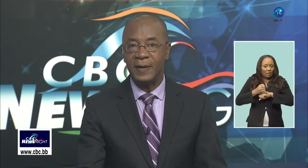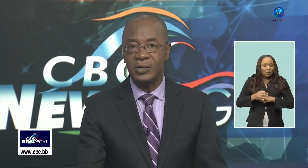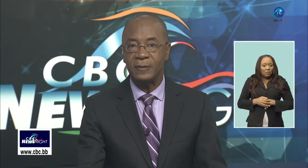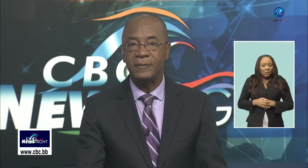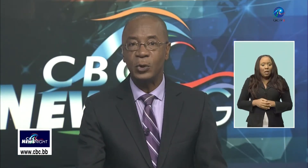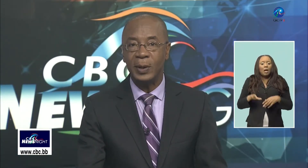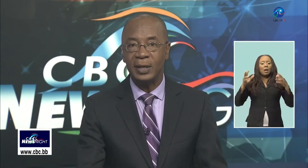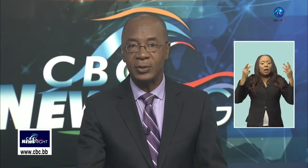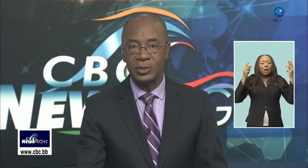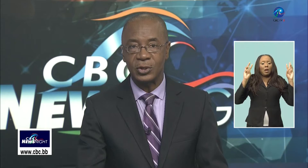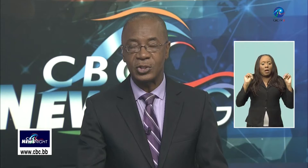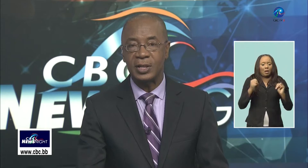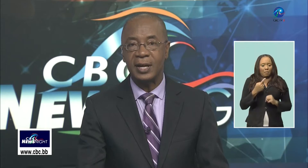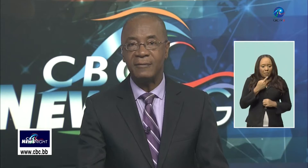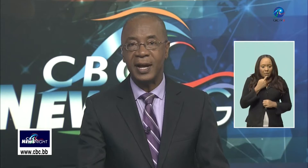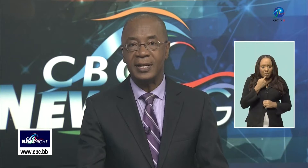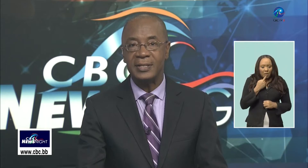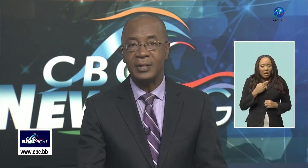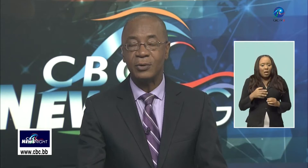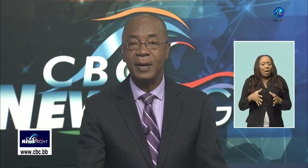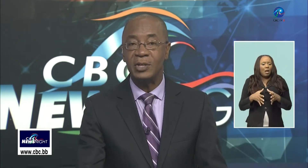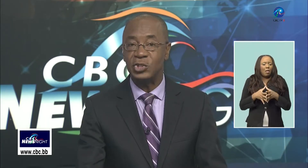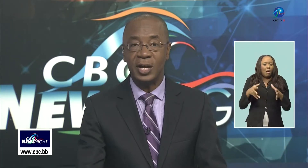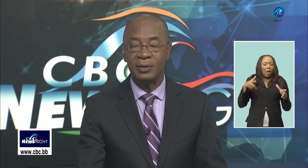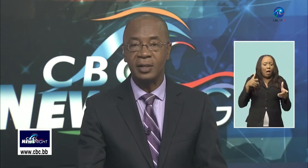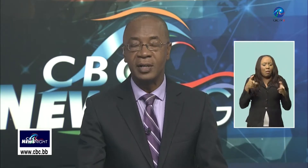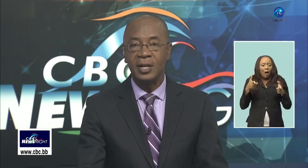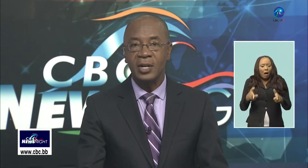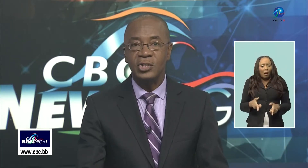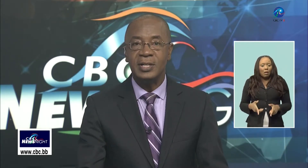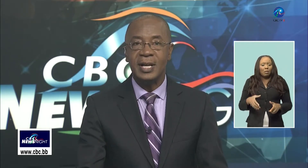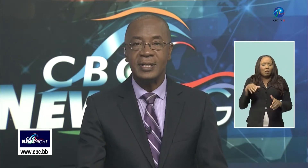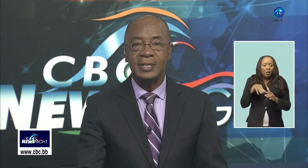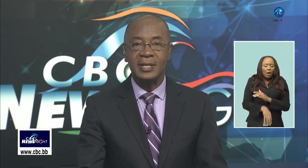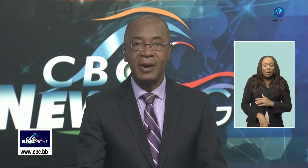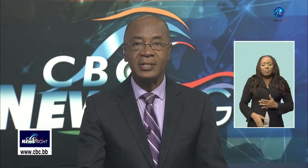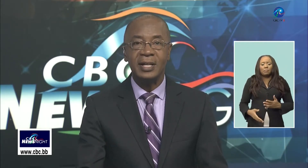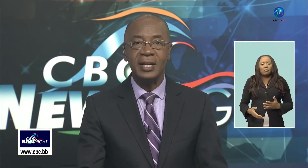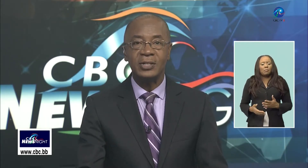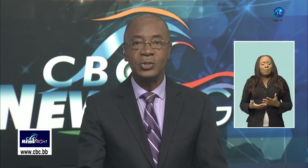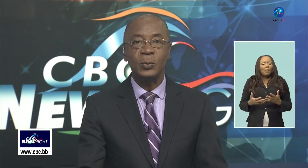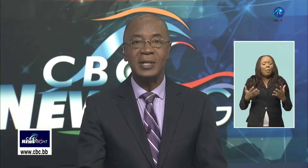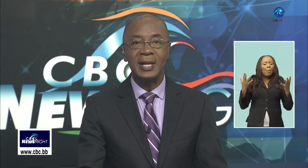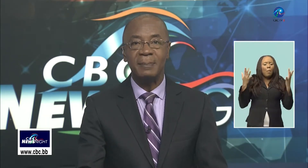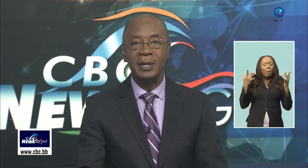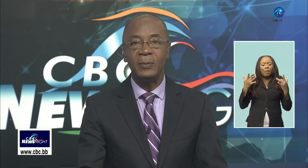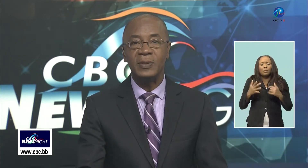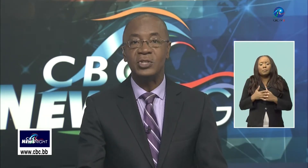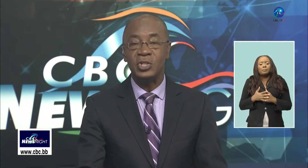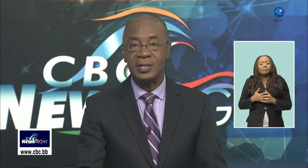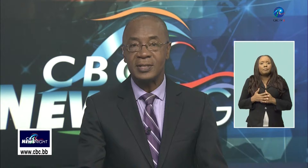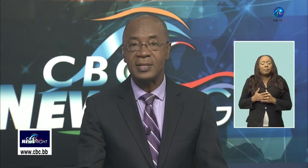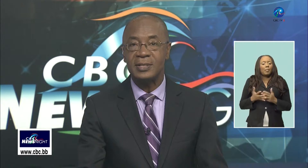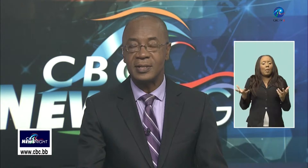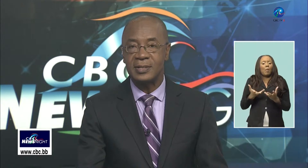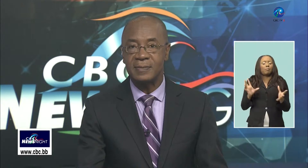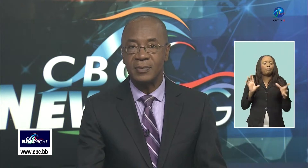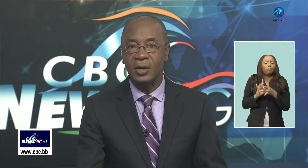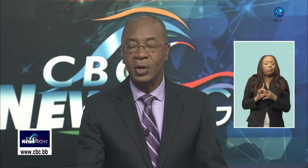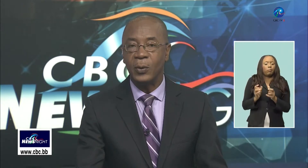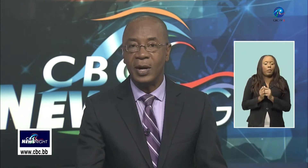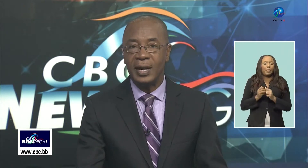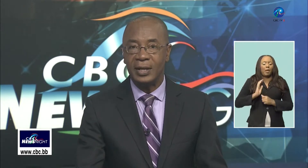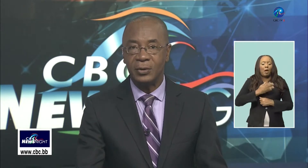contributing factor fueling the surge in gun violence and crime in general. She says it's directly linked to what's happening with the justice